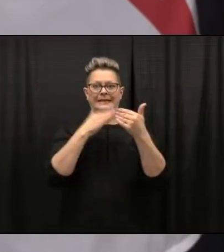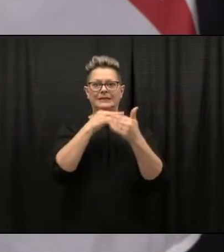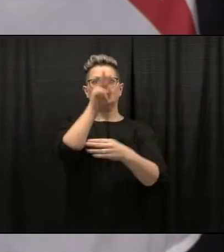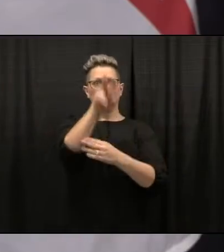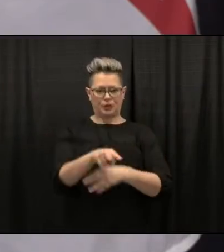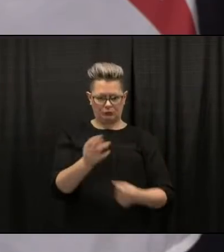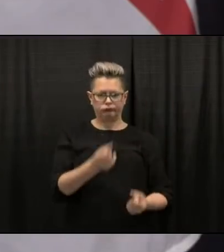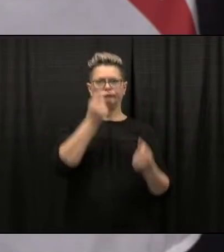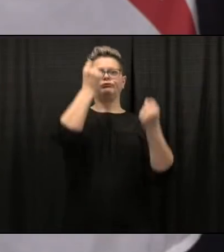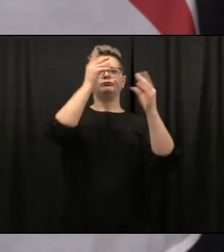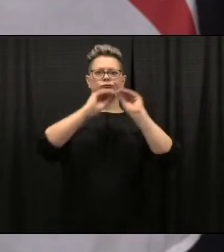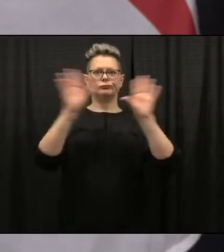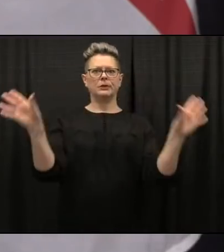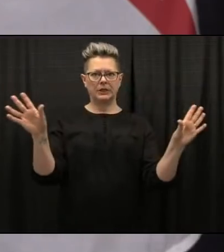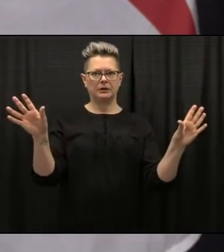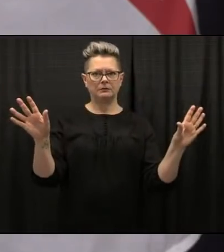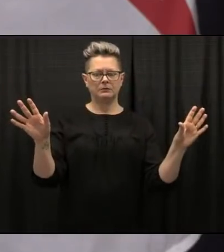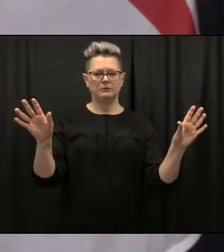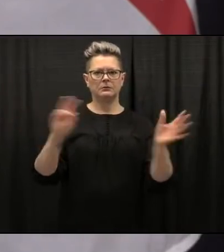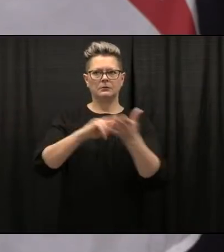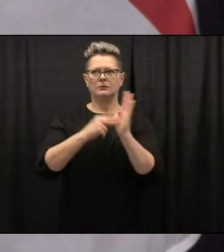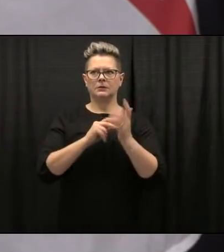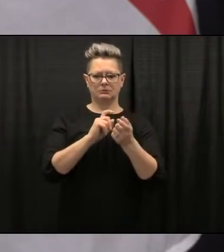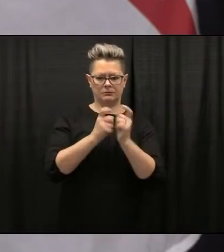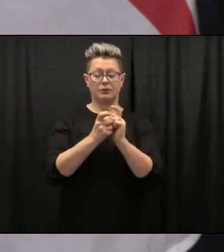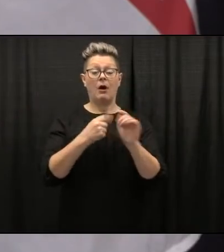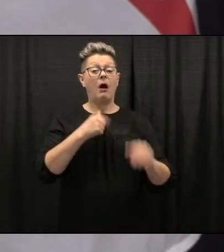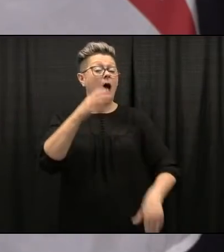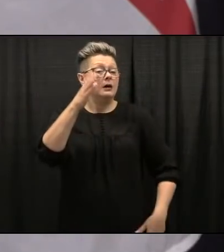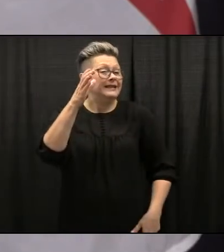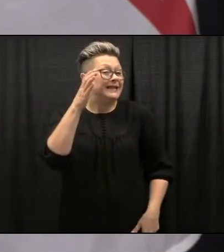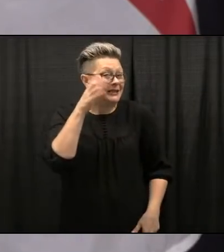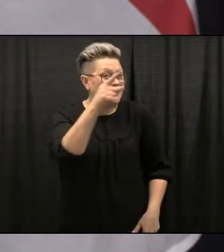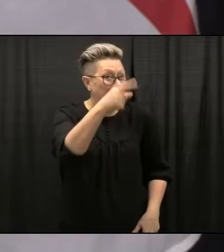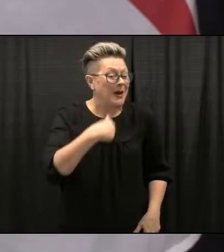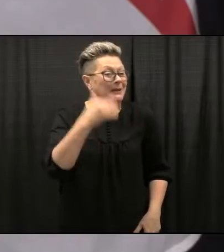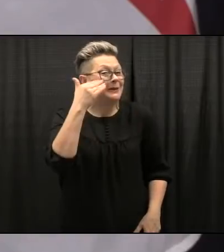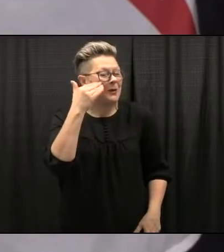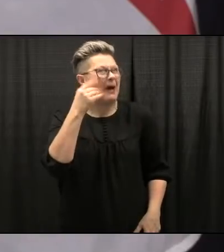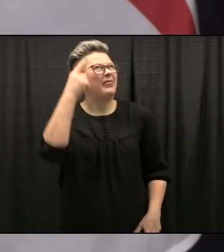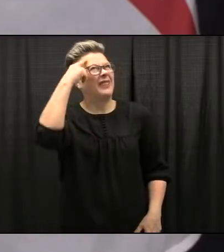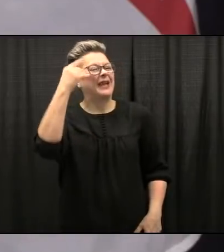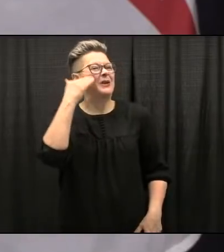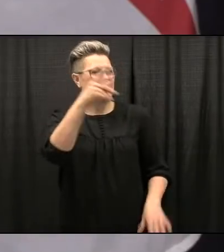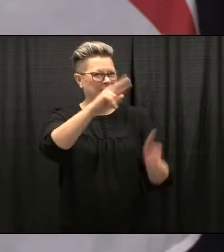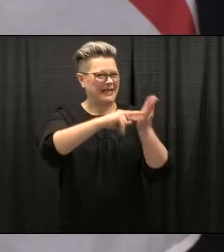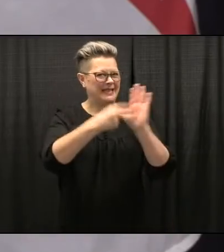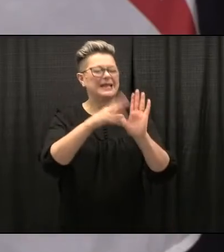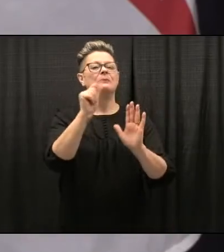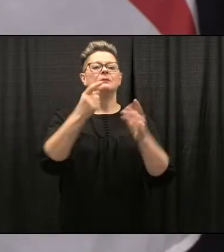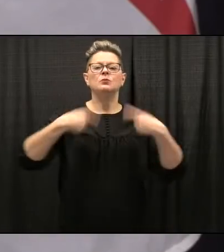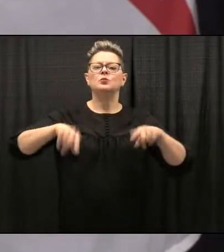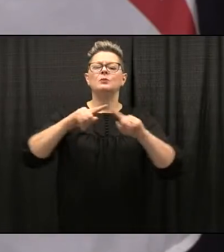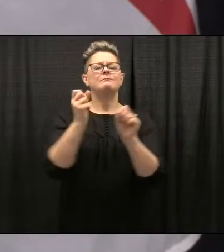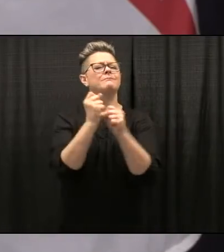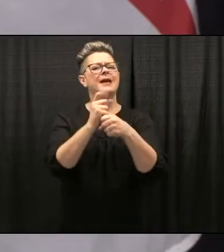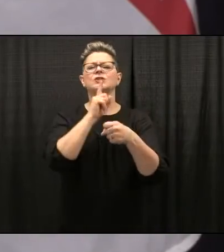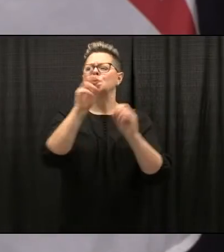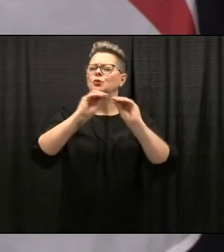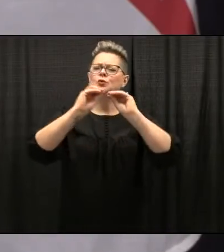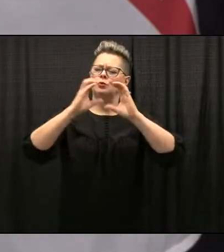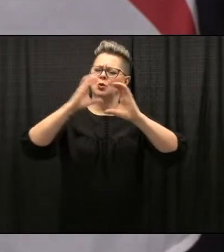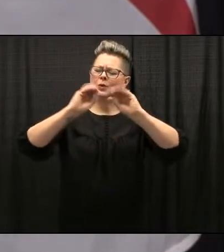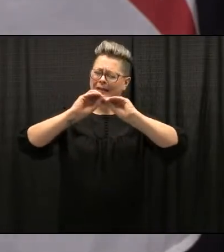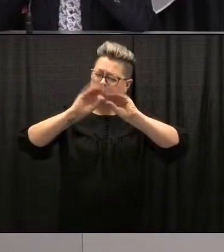as we go from modified to not modified. I hear your question, I think. But we are working hard to make sure we're communicating that well.